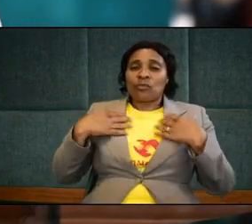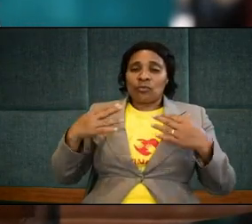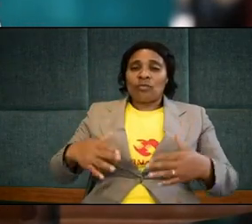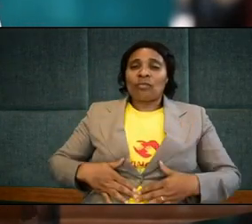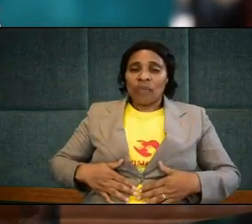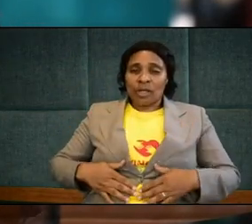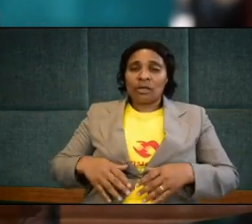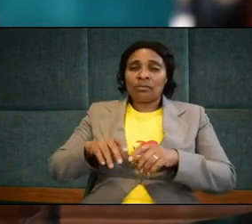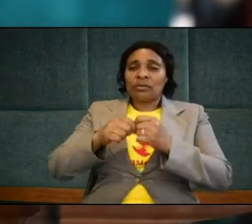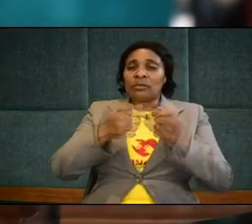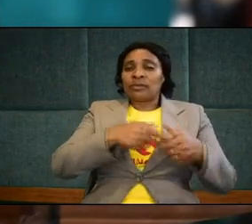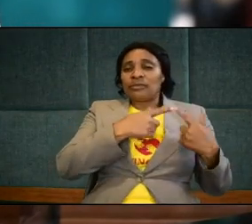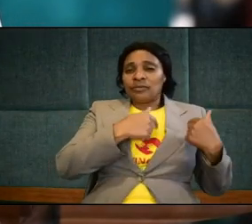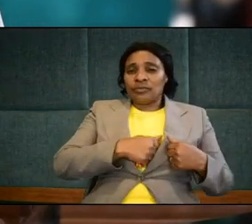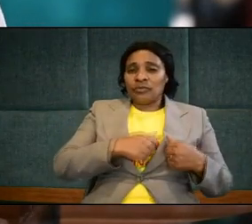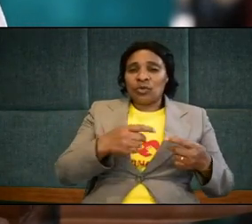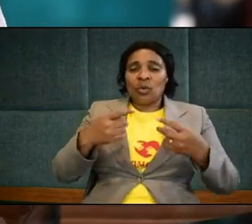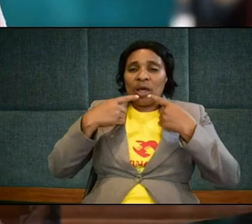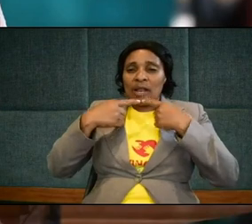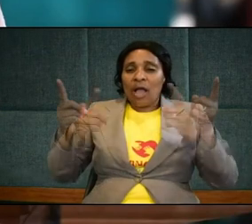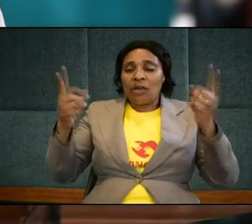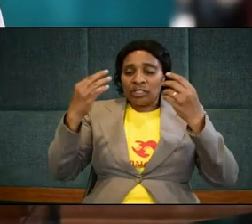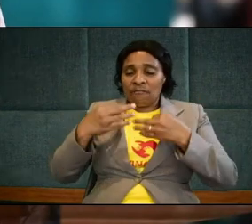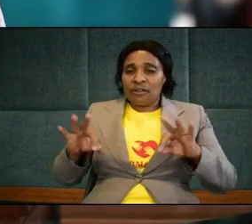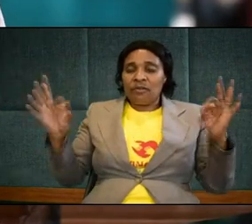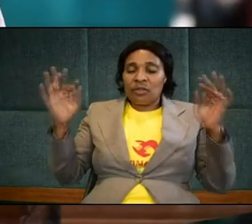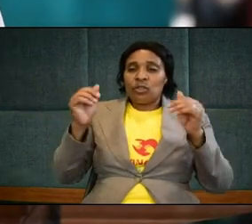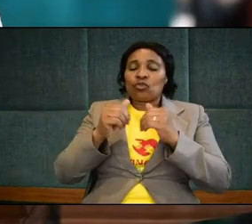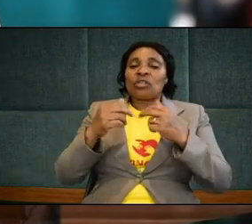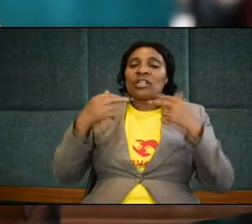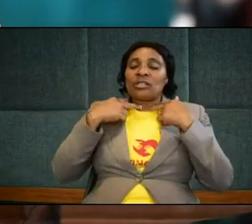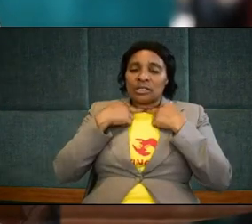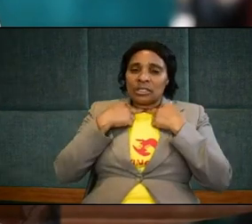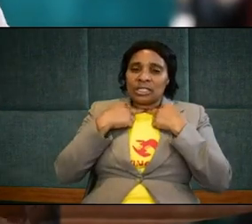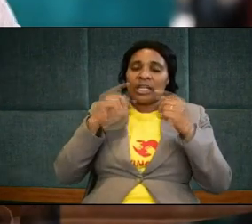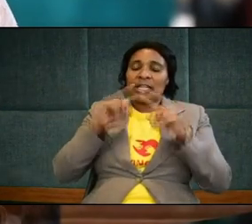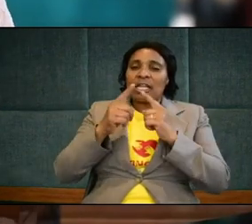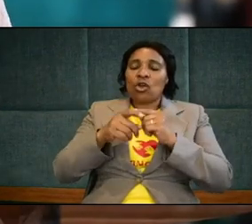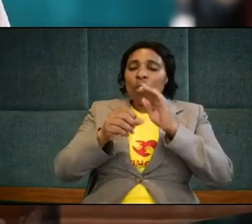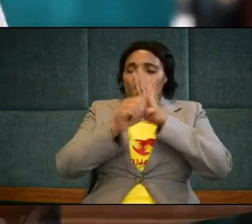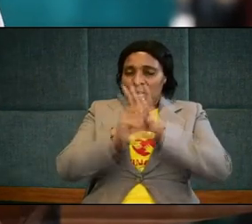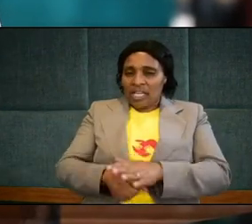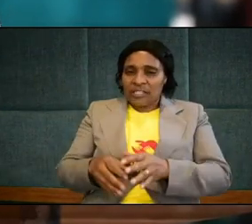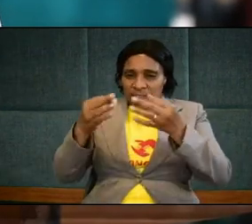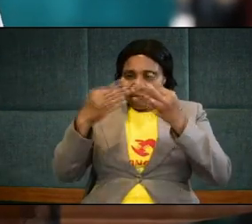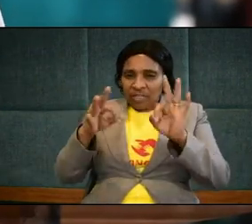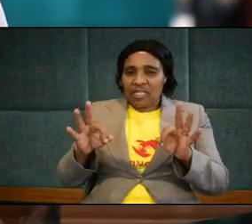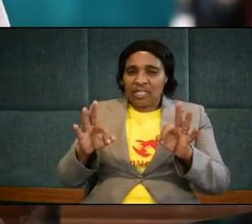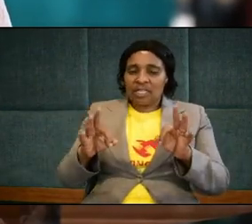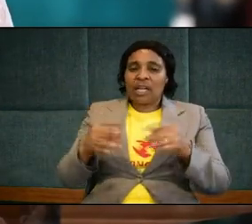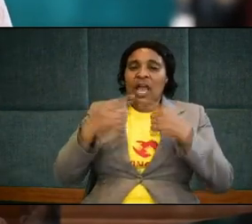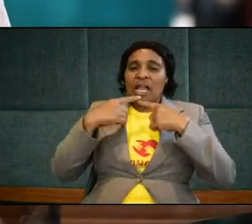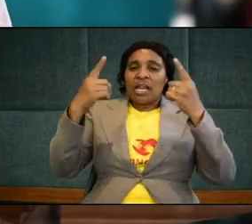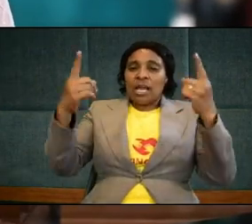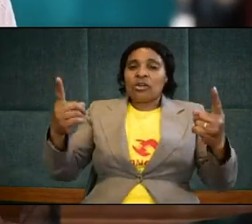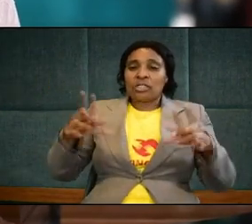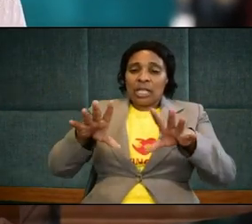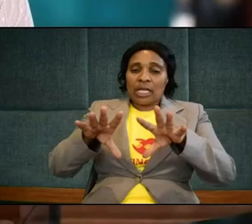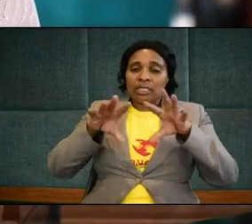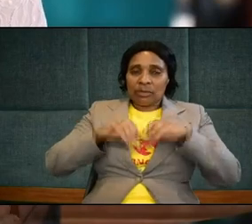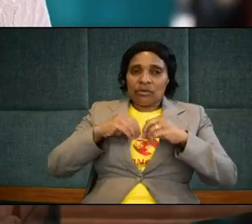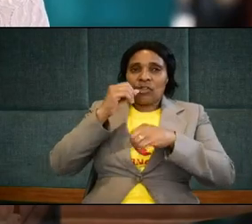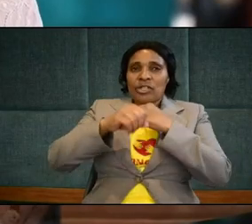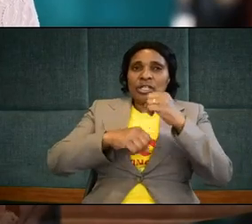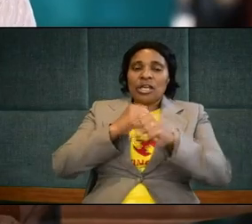to proclaim the liberty to the captives, and to set at liberty those who are oppressed, to proclaim the acceptable year of the